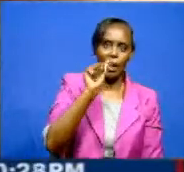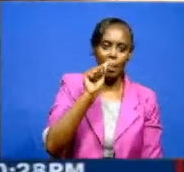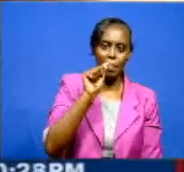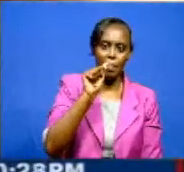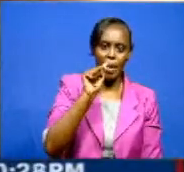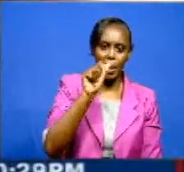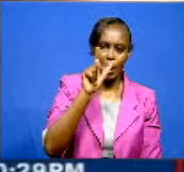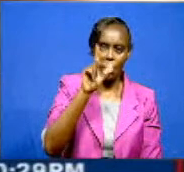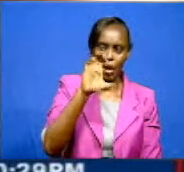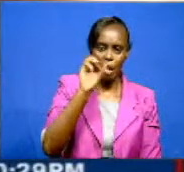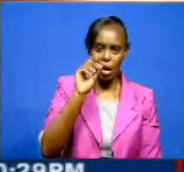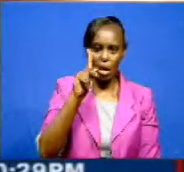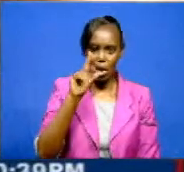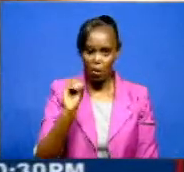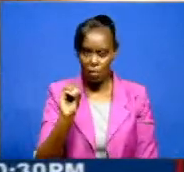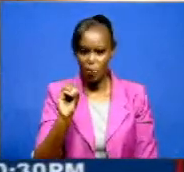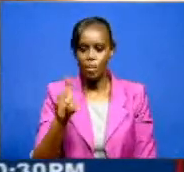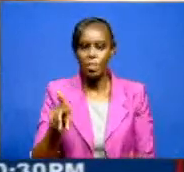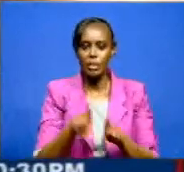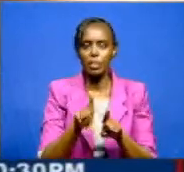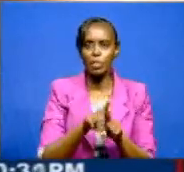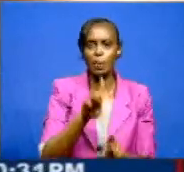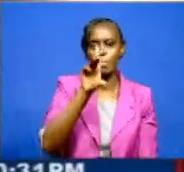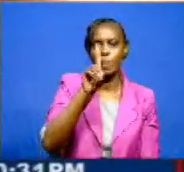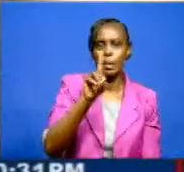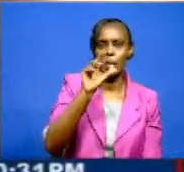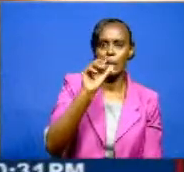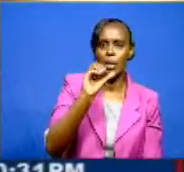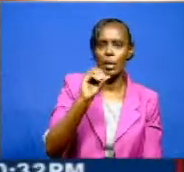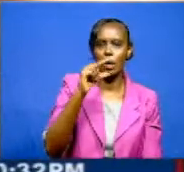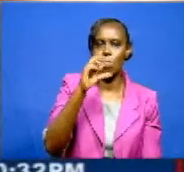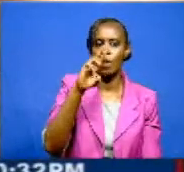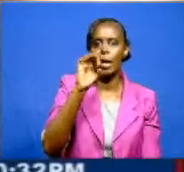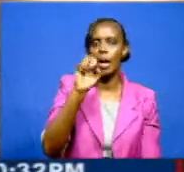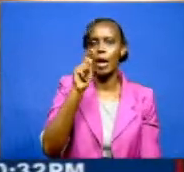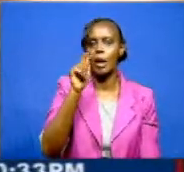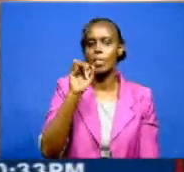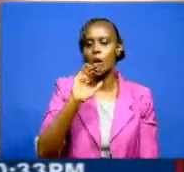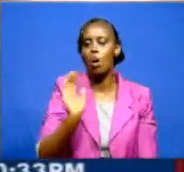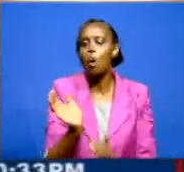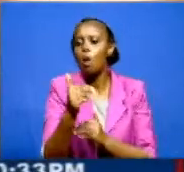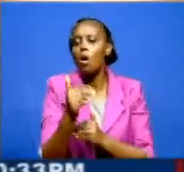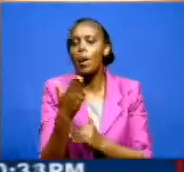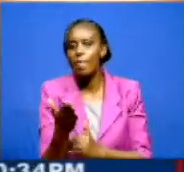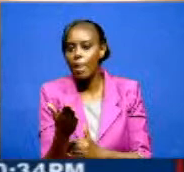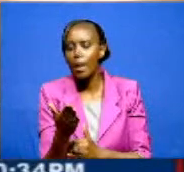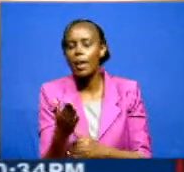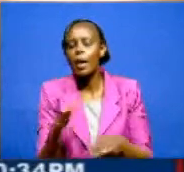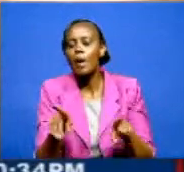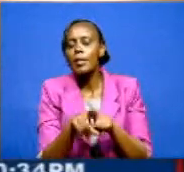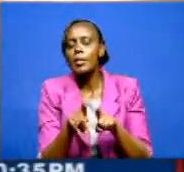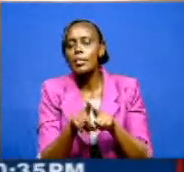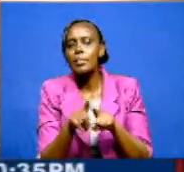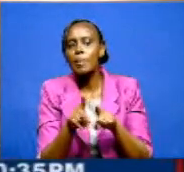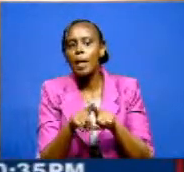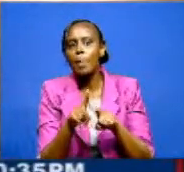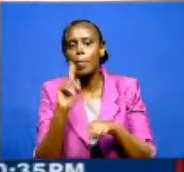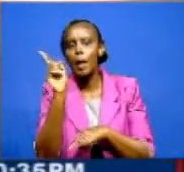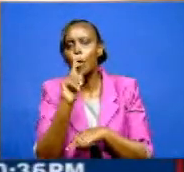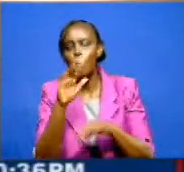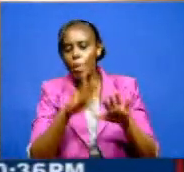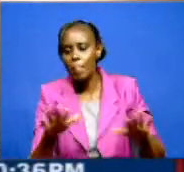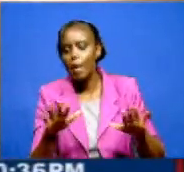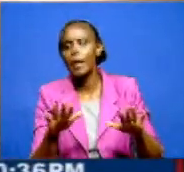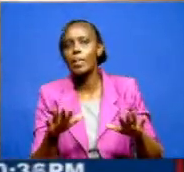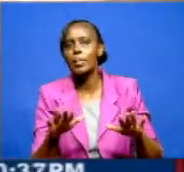Corner, all of those abattoirs, it is your livestock that come there. If you look at Marigiti, if you look at Wakulima